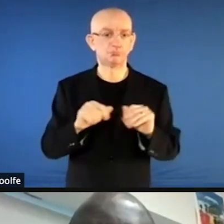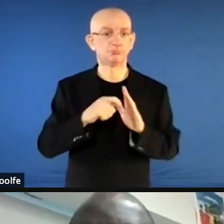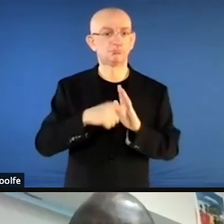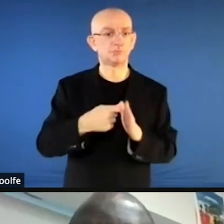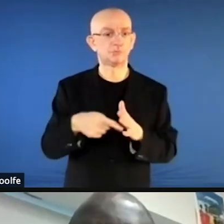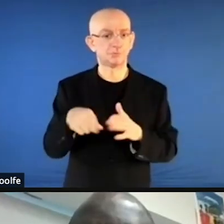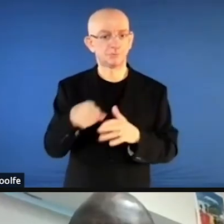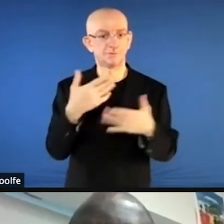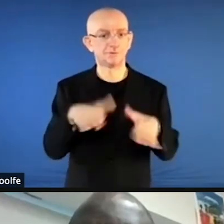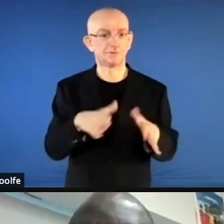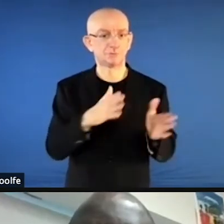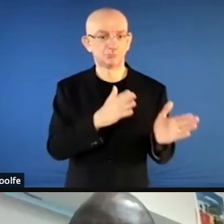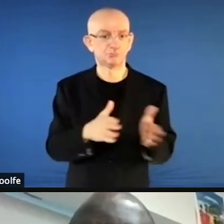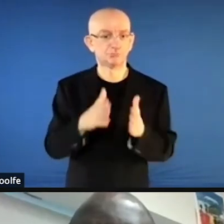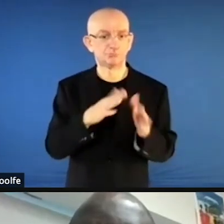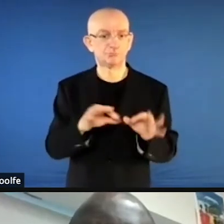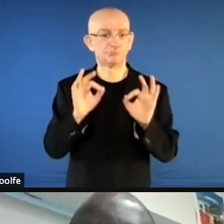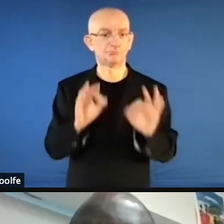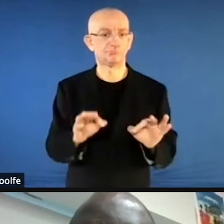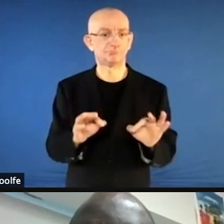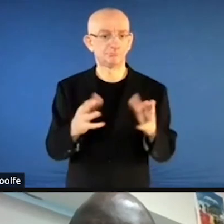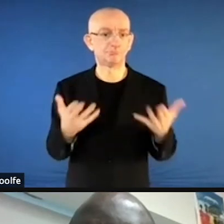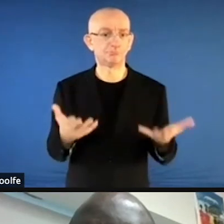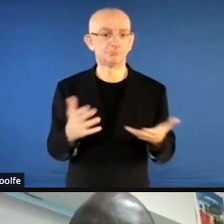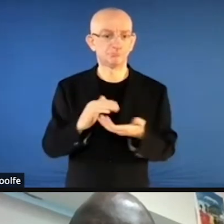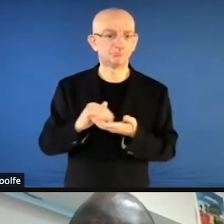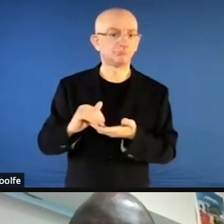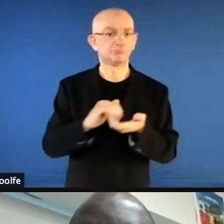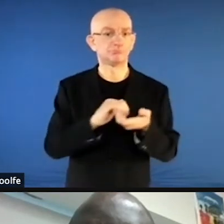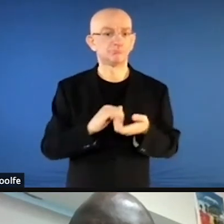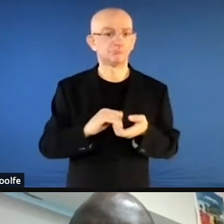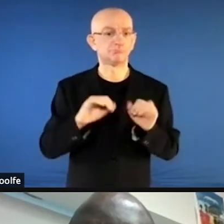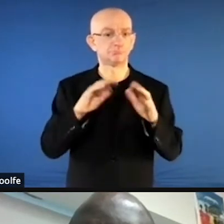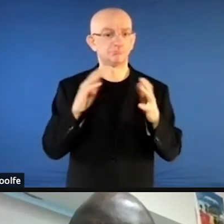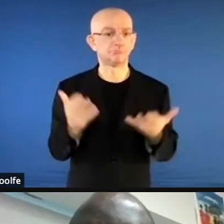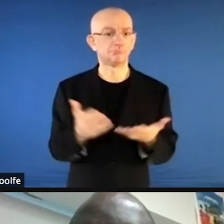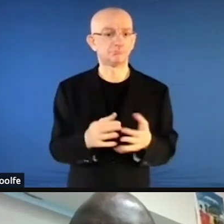across the globe in terms of research projects, research